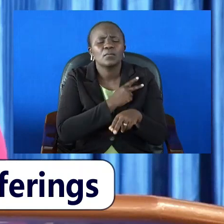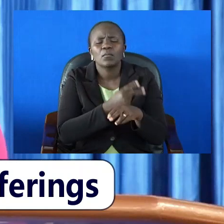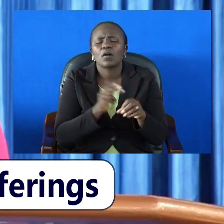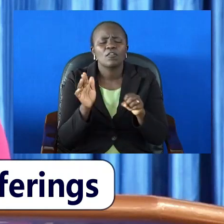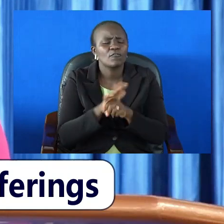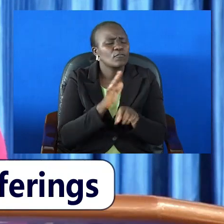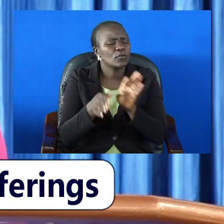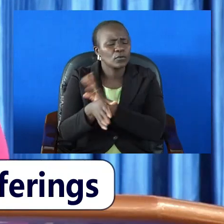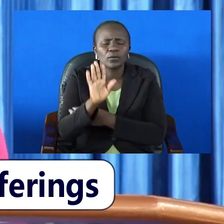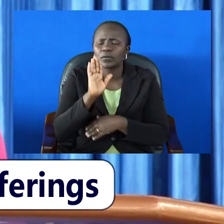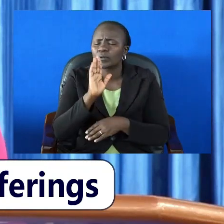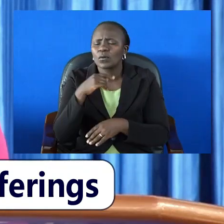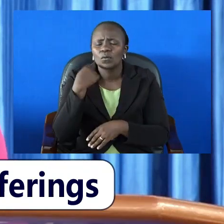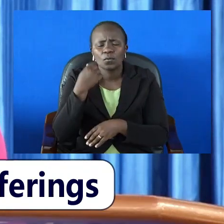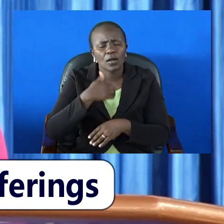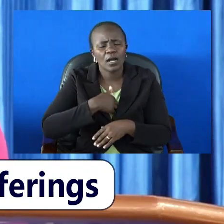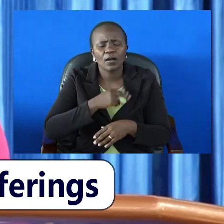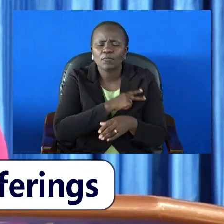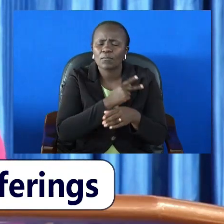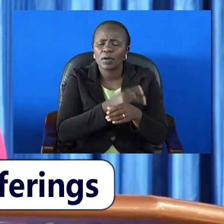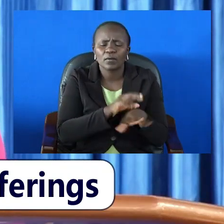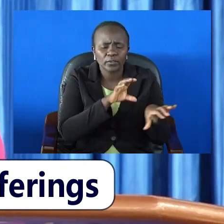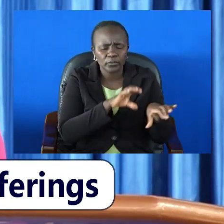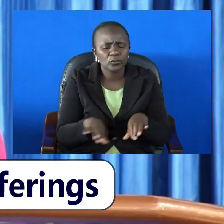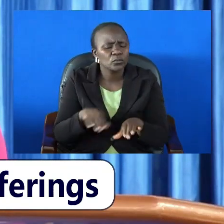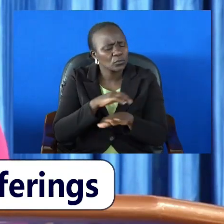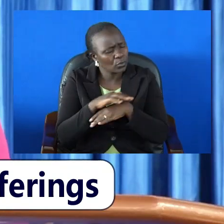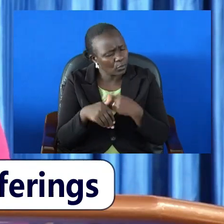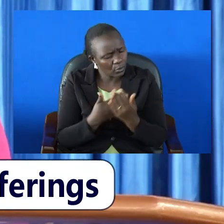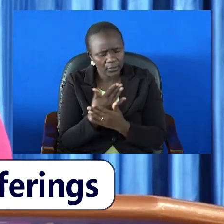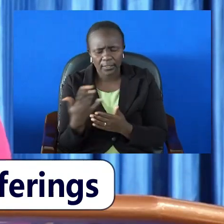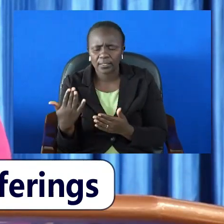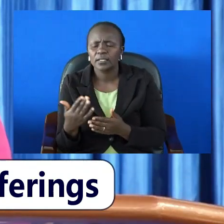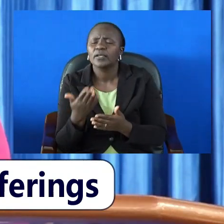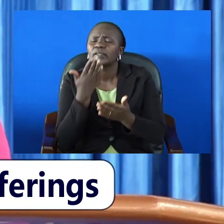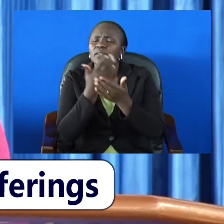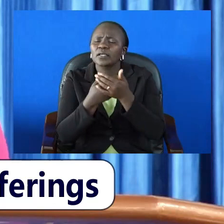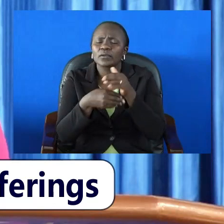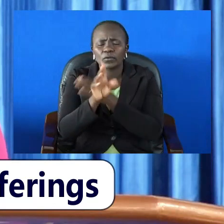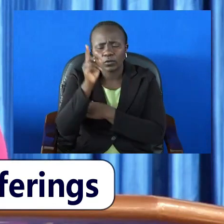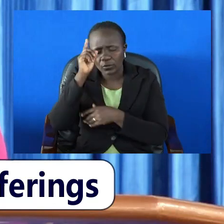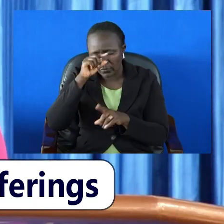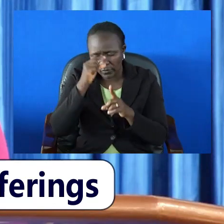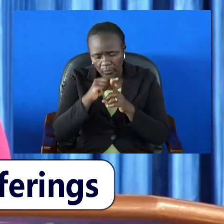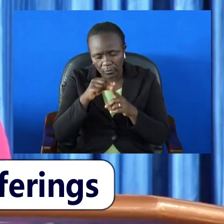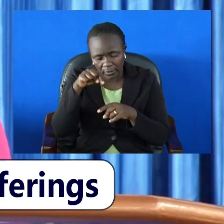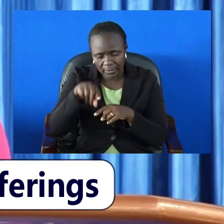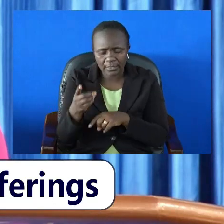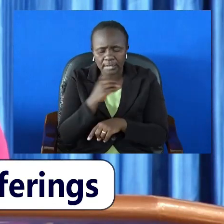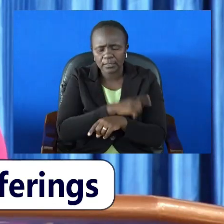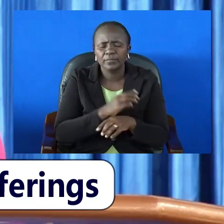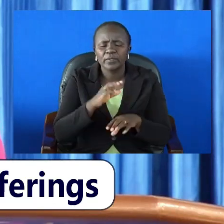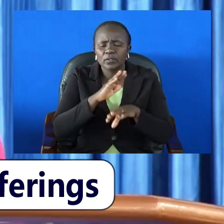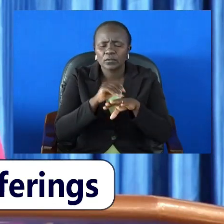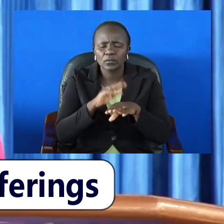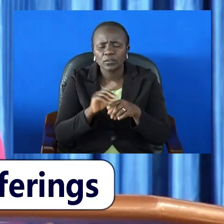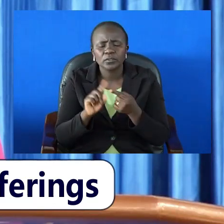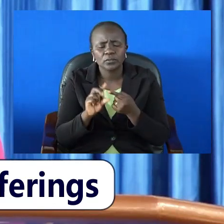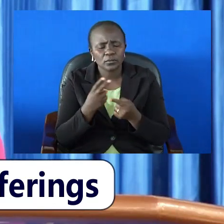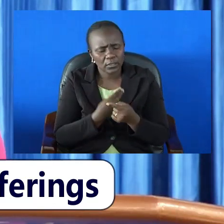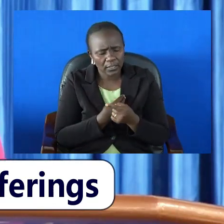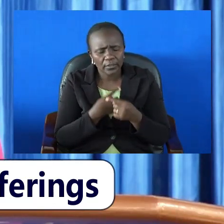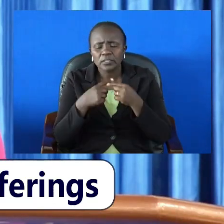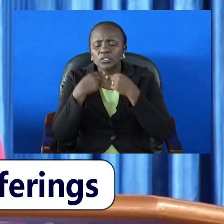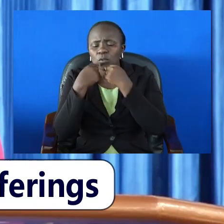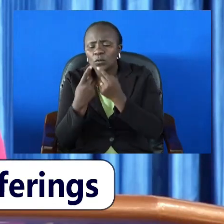powerful, God who has power just to do anything. We thank you, God, for your word today that you've called upon us